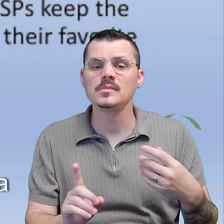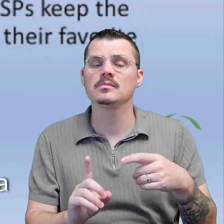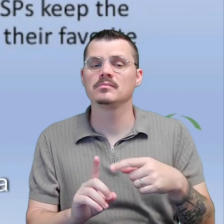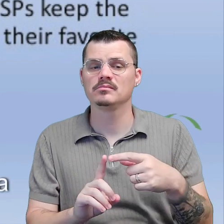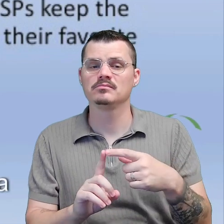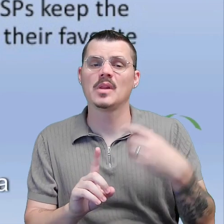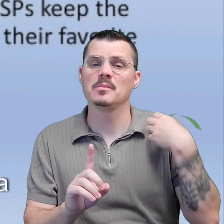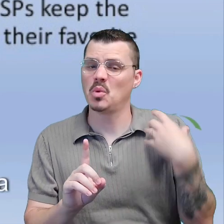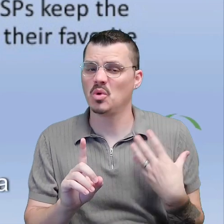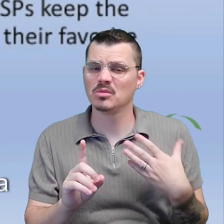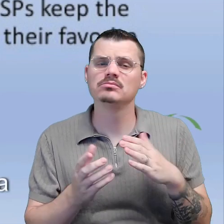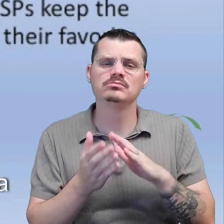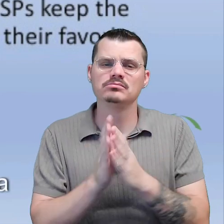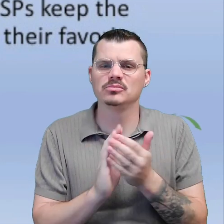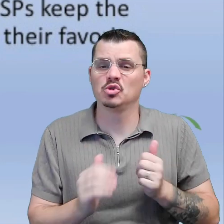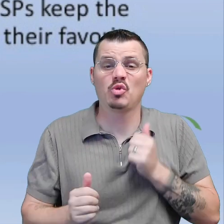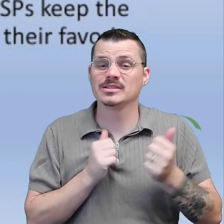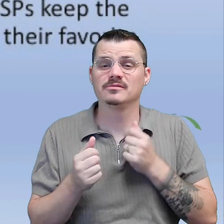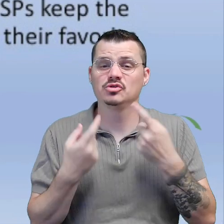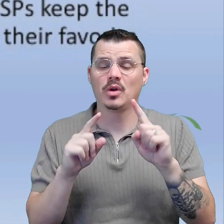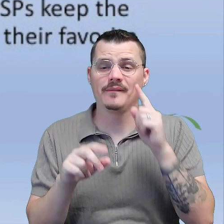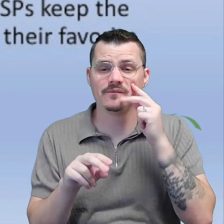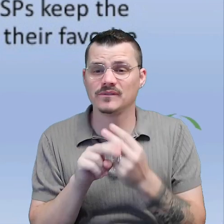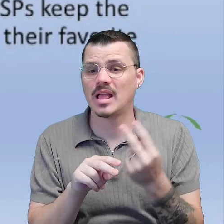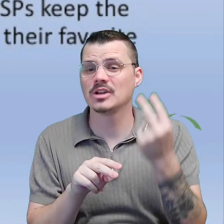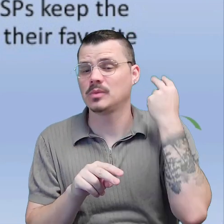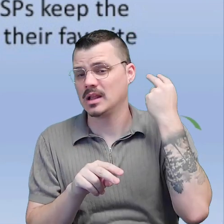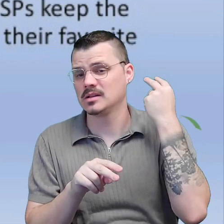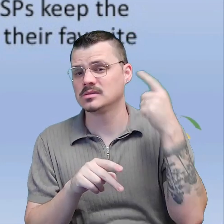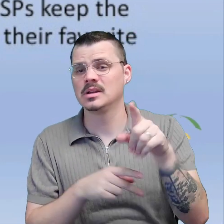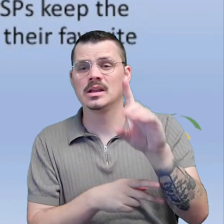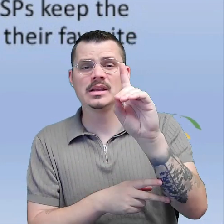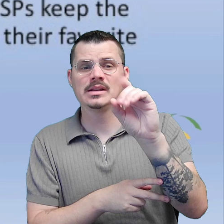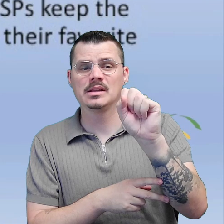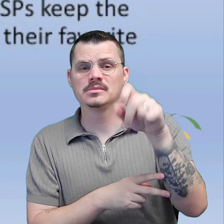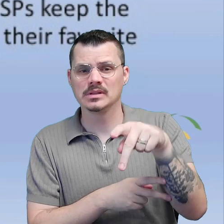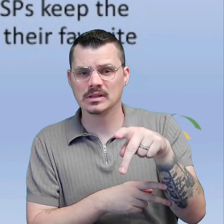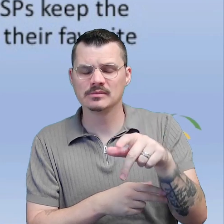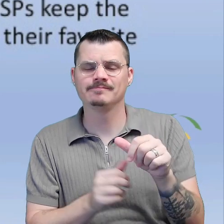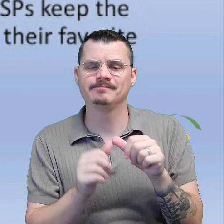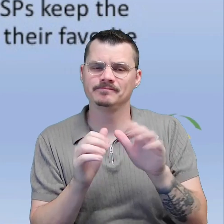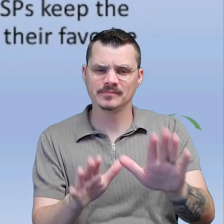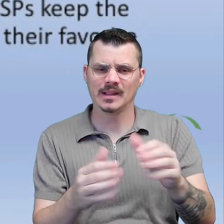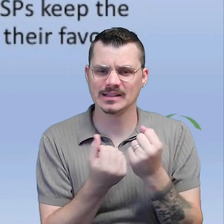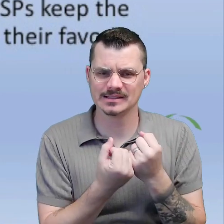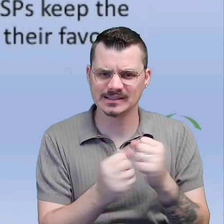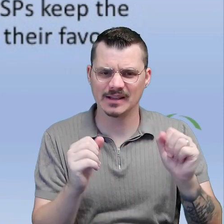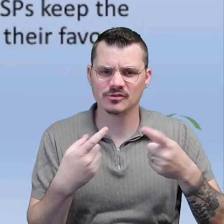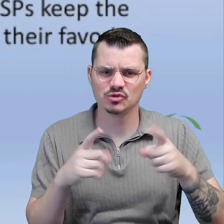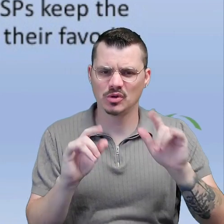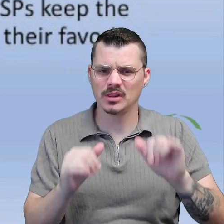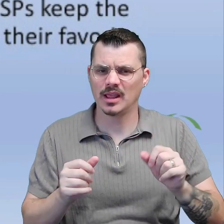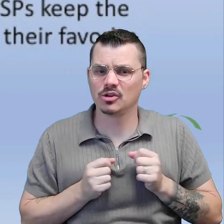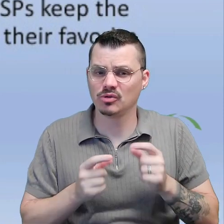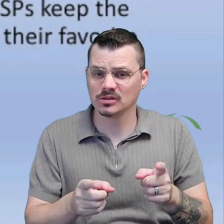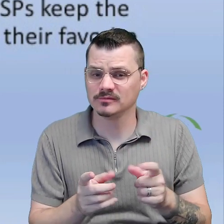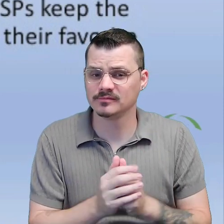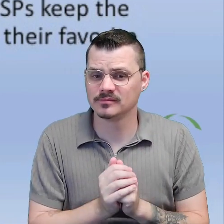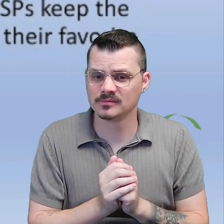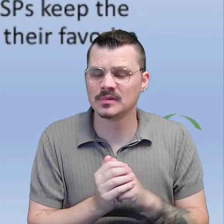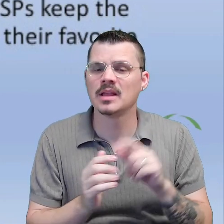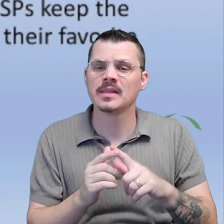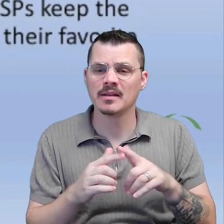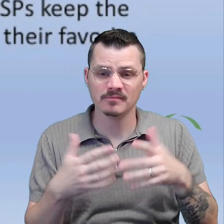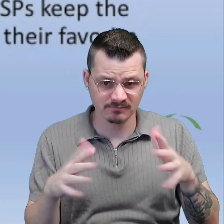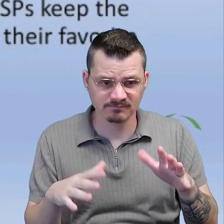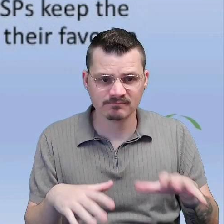The person becomes aggressive during a flashback. The DSPs keep the person safe during the aggression,